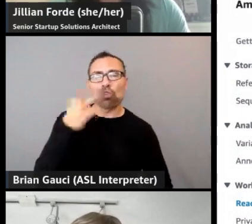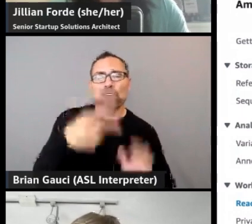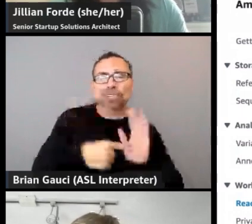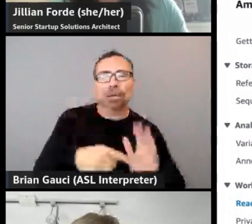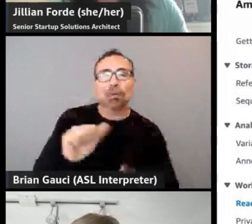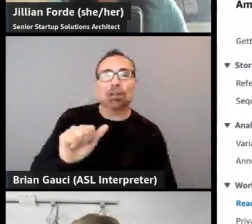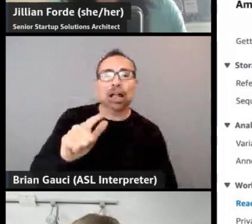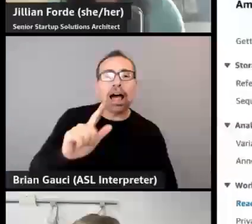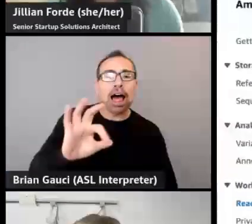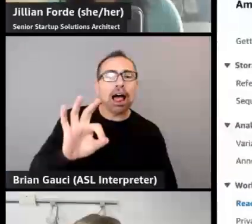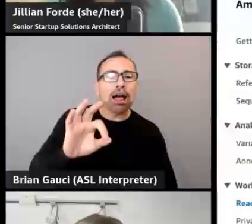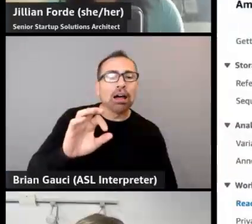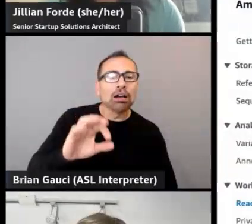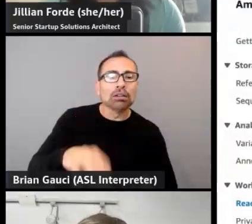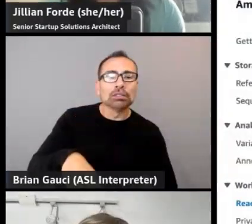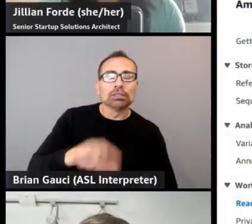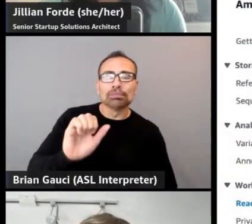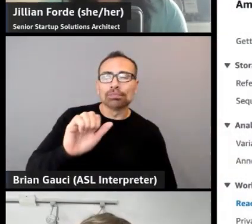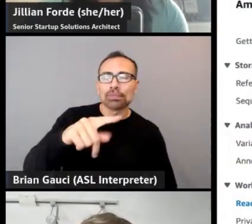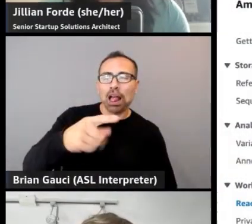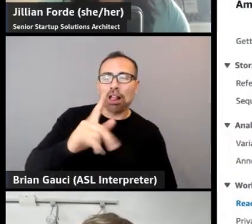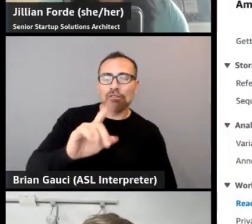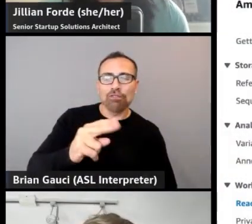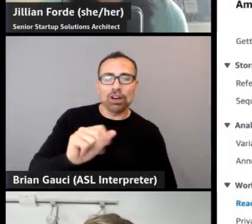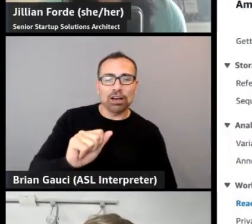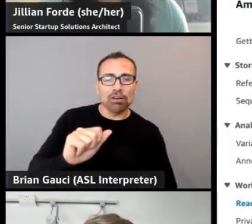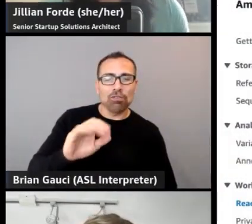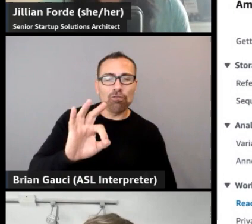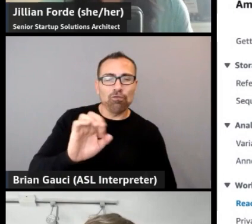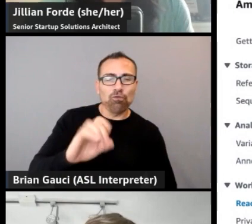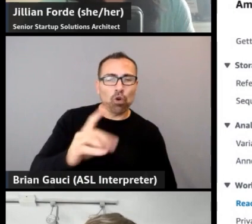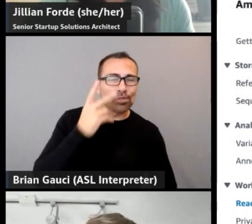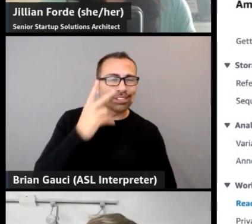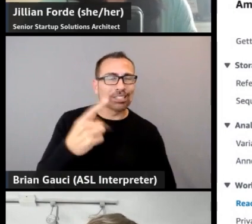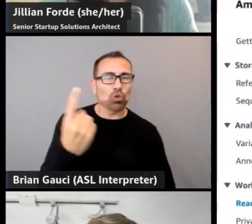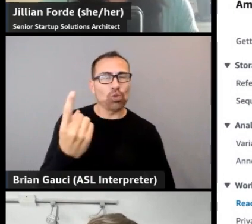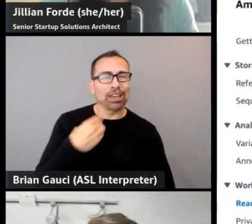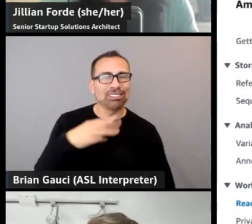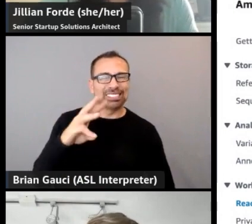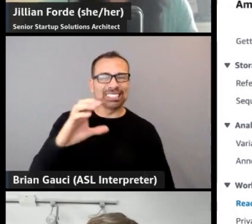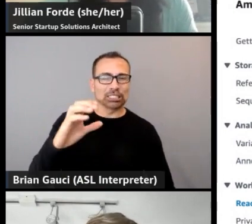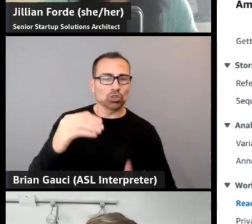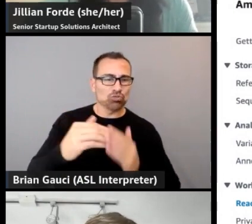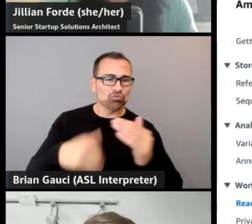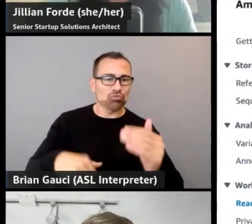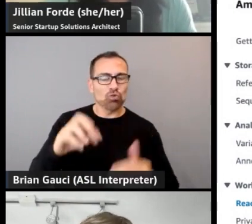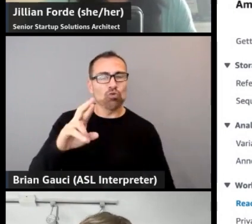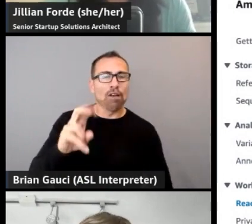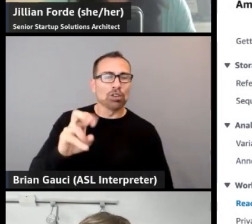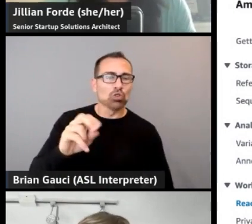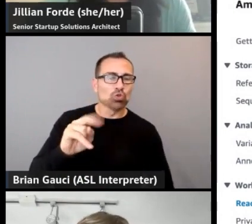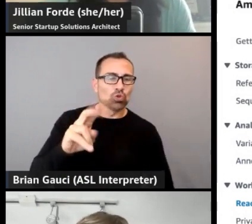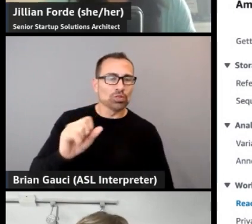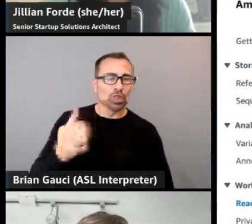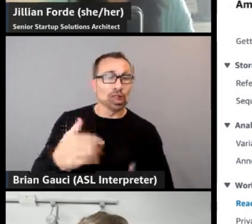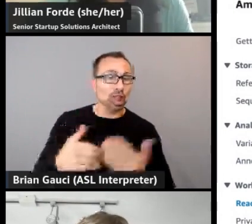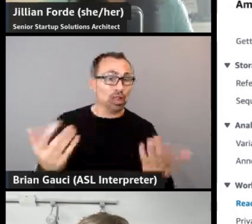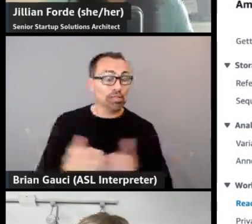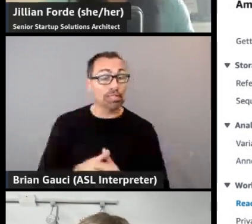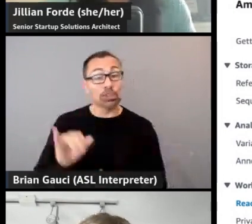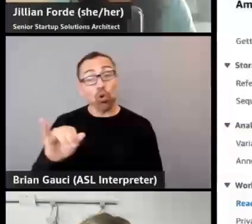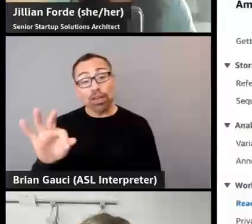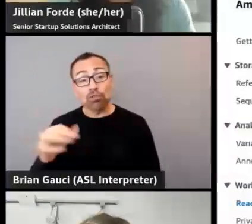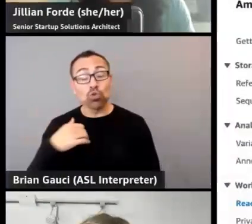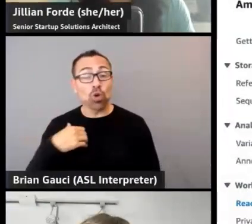600 residues or less, right? That's going to cost you less than if you were going to have a protein sequence that has